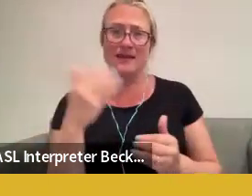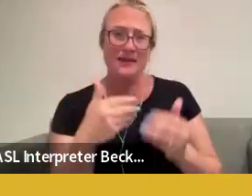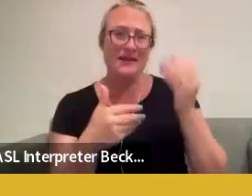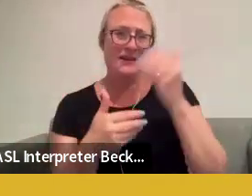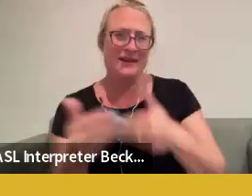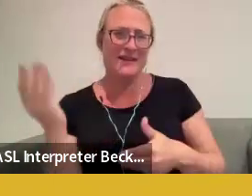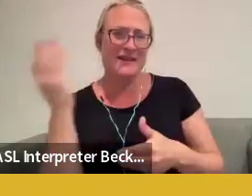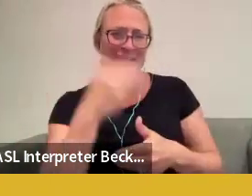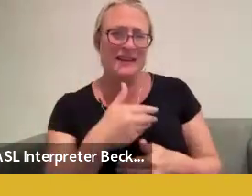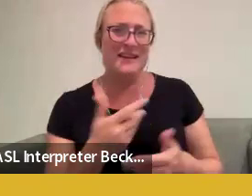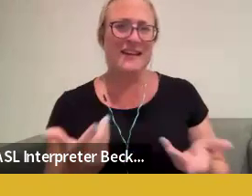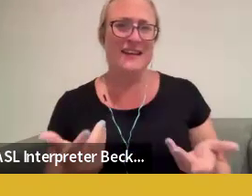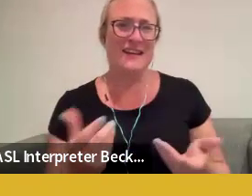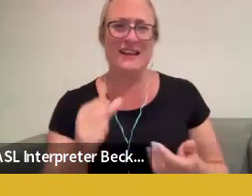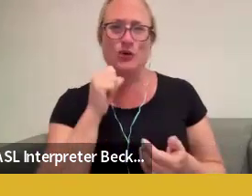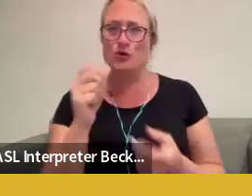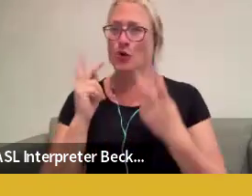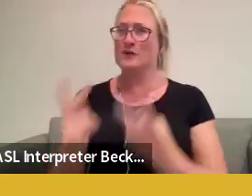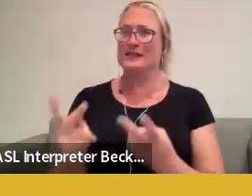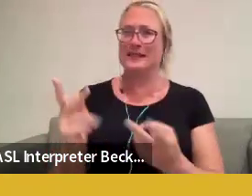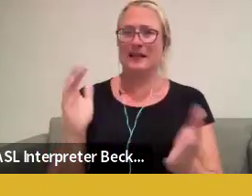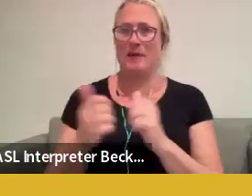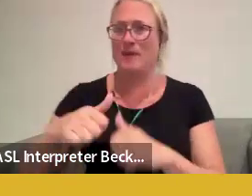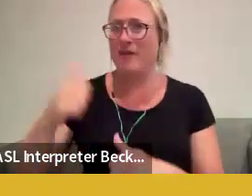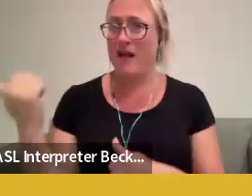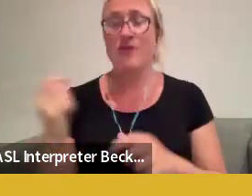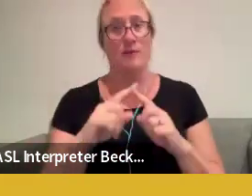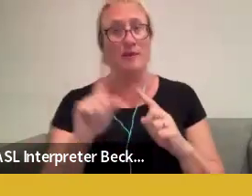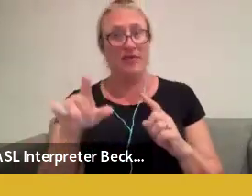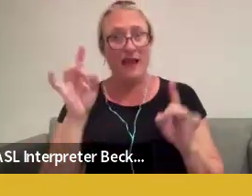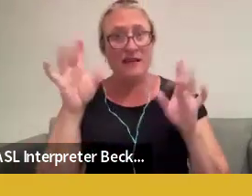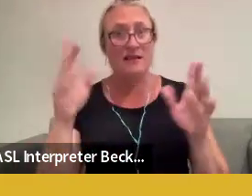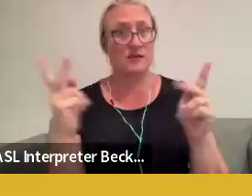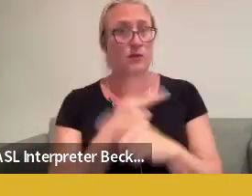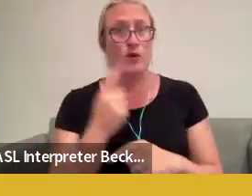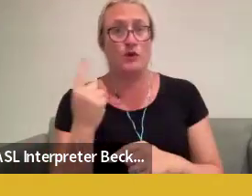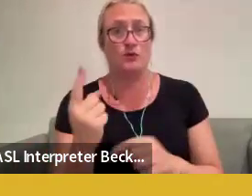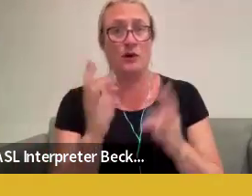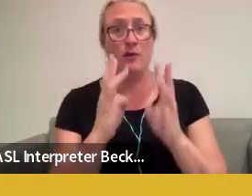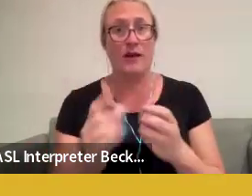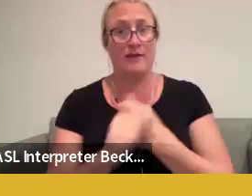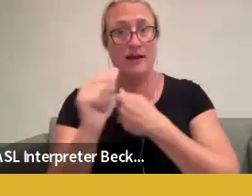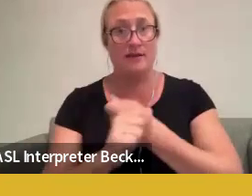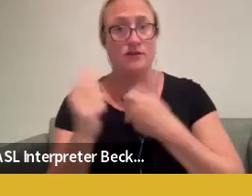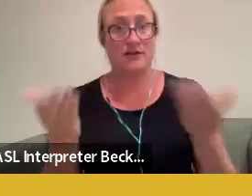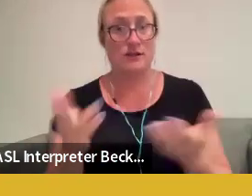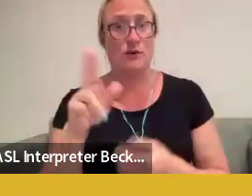seeing the same images of it on the news, but it is the deadliest weather hazard in the United